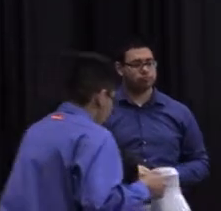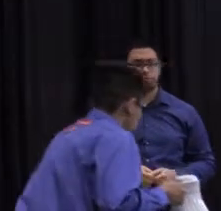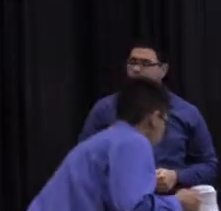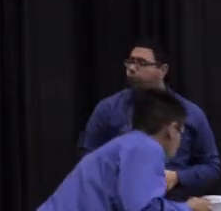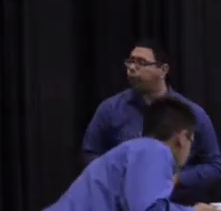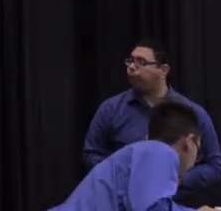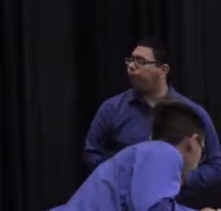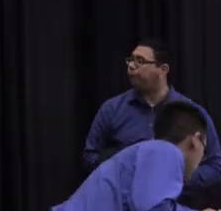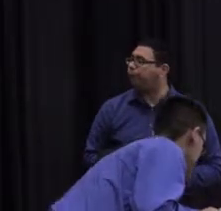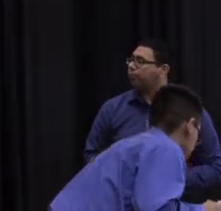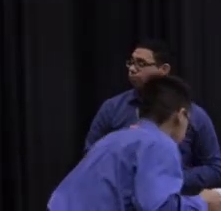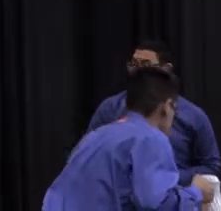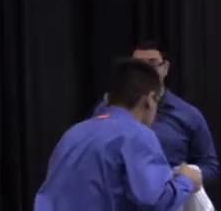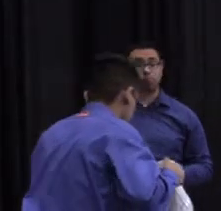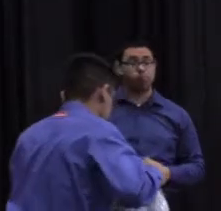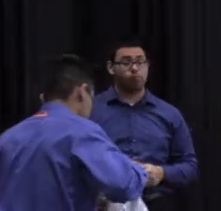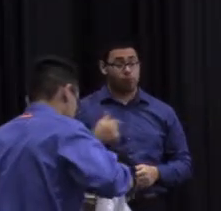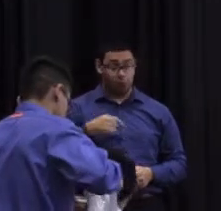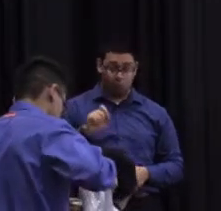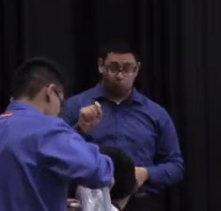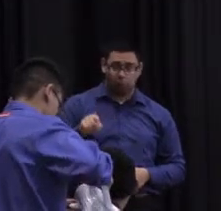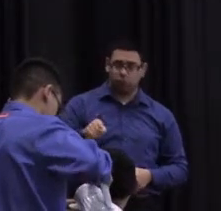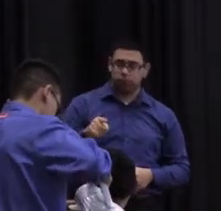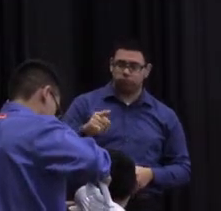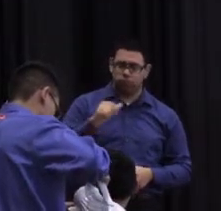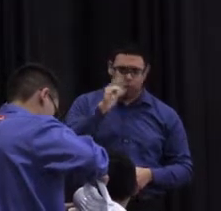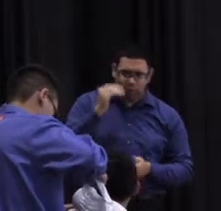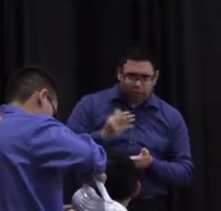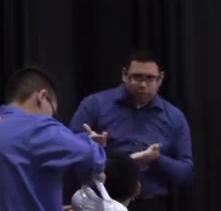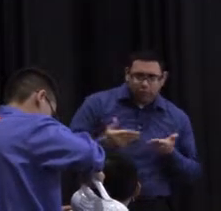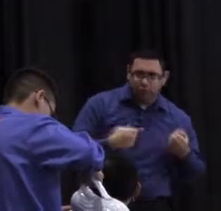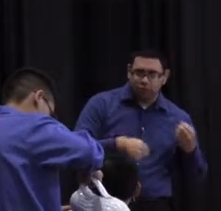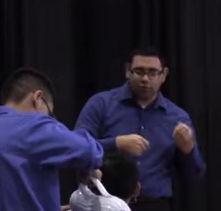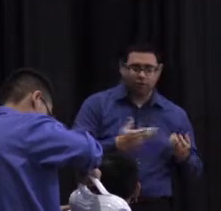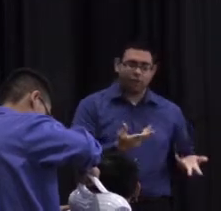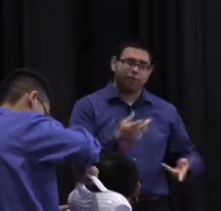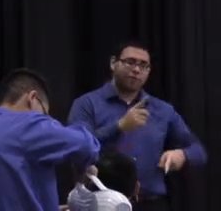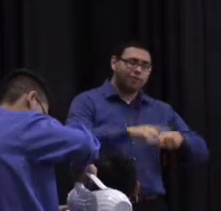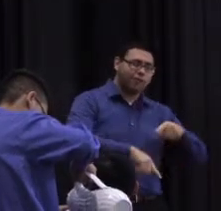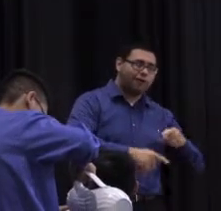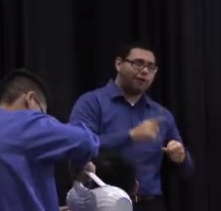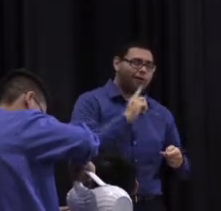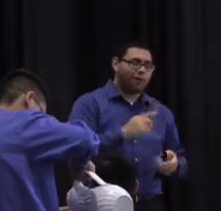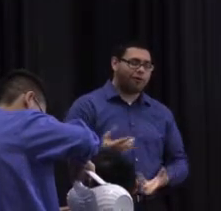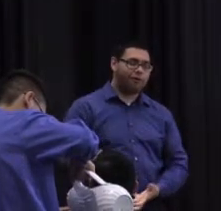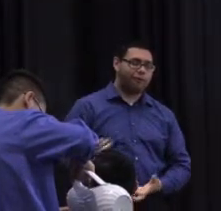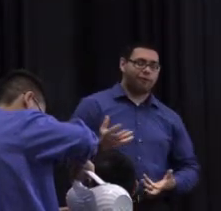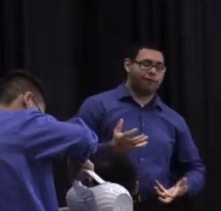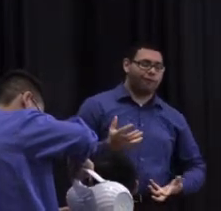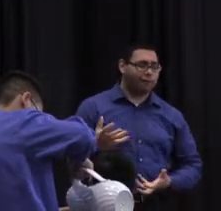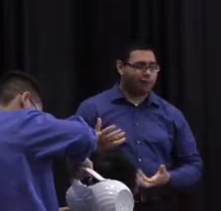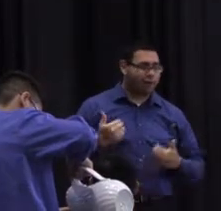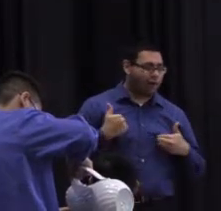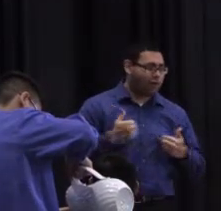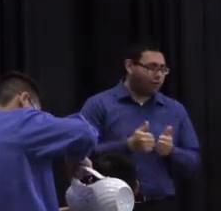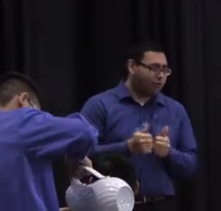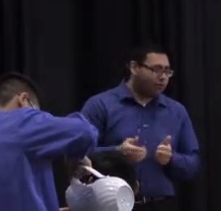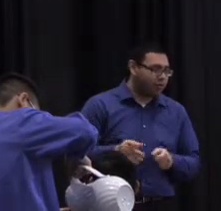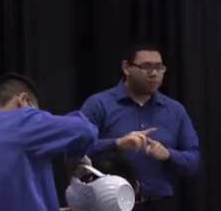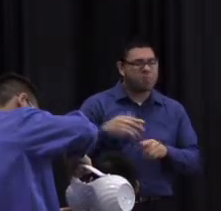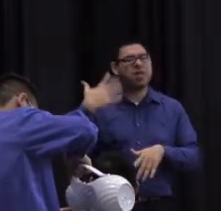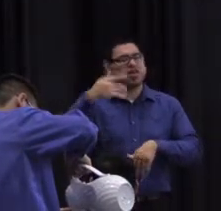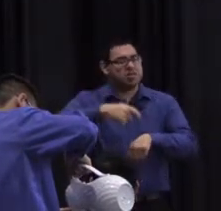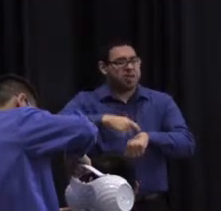No wonder you get along. I asked him, why didn't you bring your guitar? And he said, well, you can't really carry it around. But maybe next